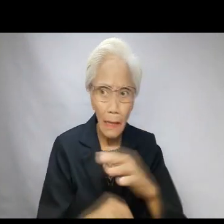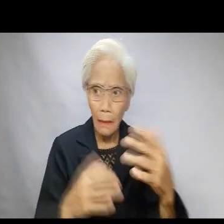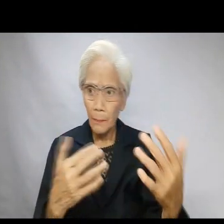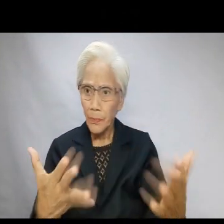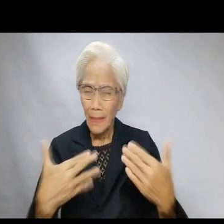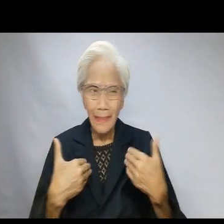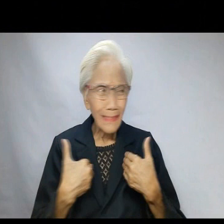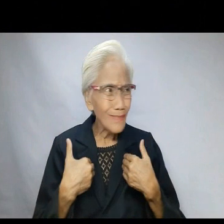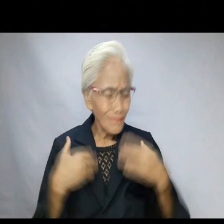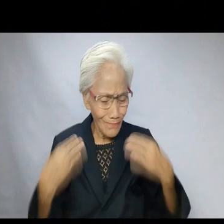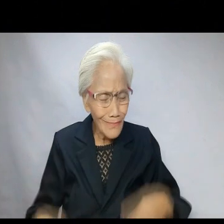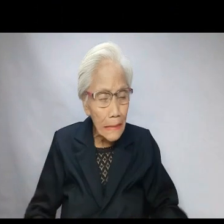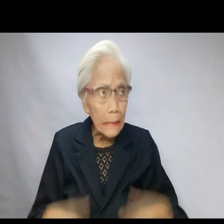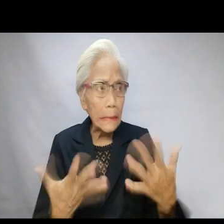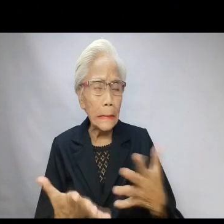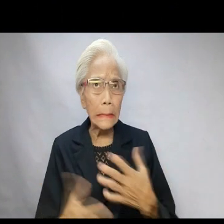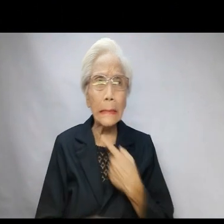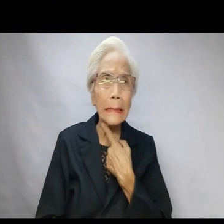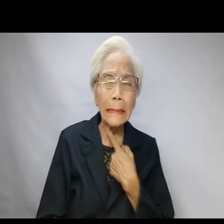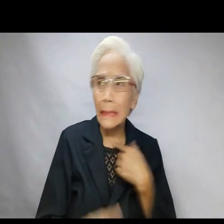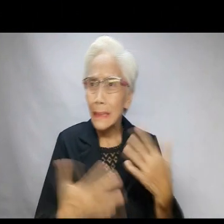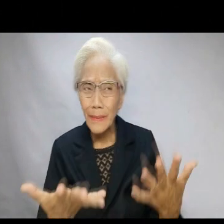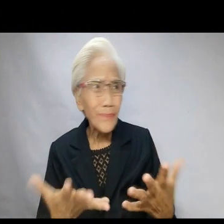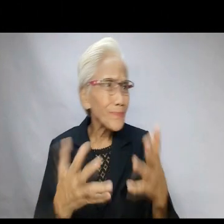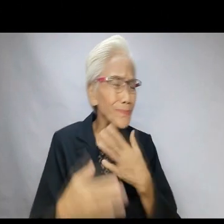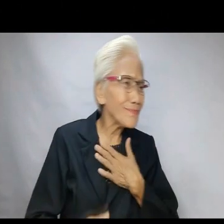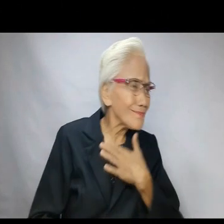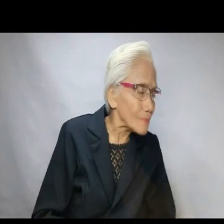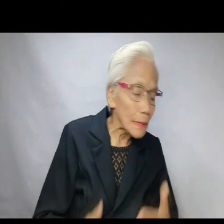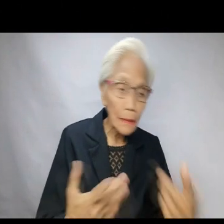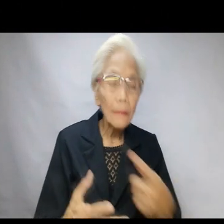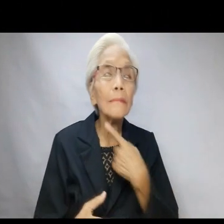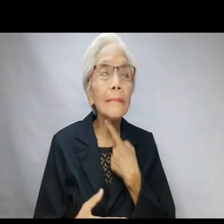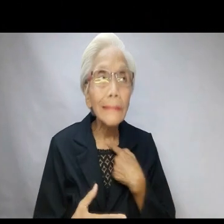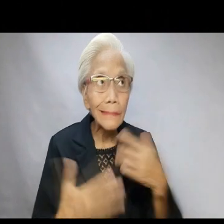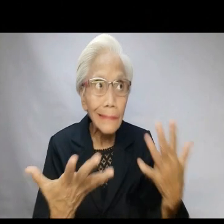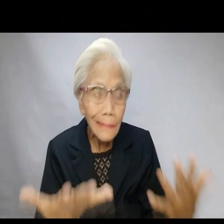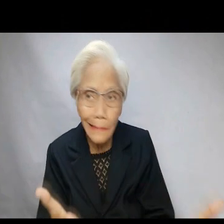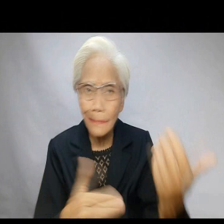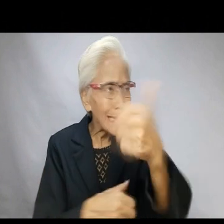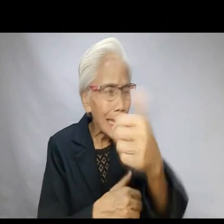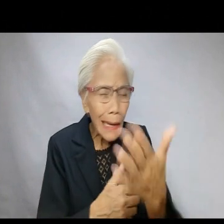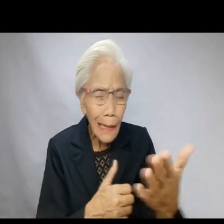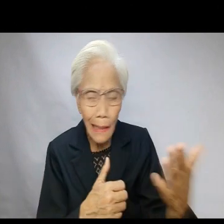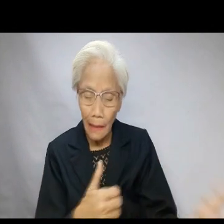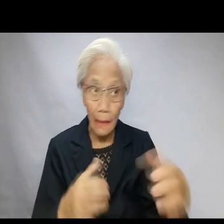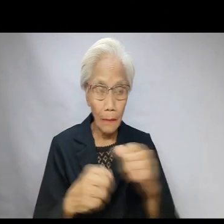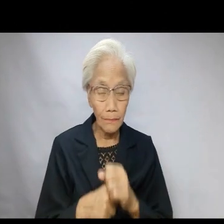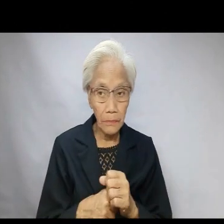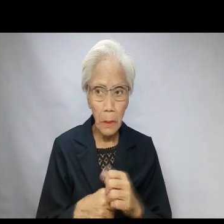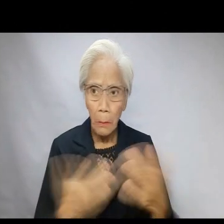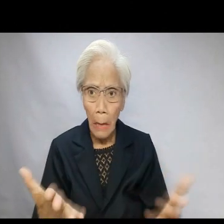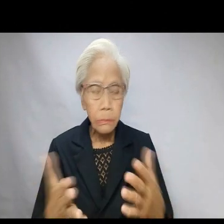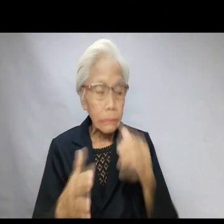their bodies dehydrated, they became willing to drink anything to quench their terrible thirst. The sun forced them into